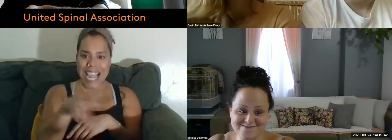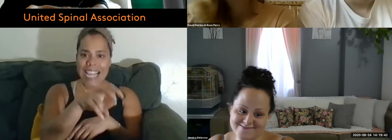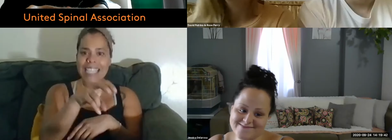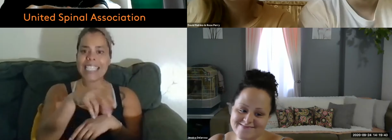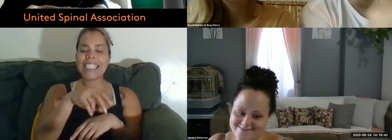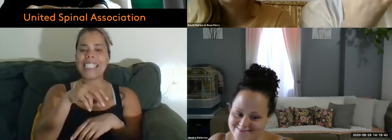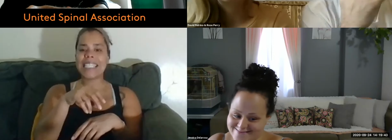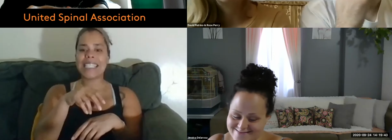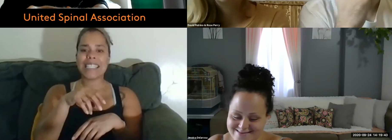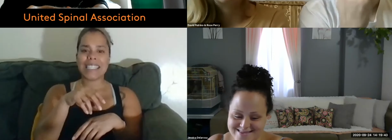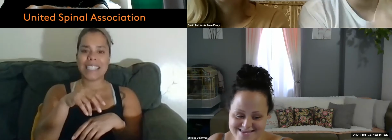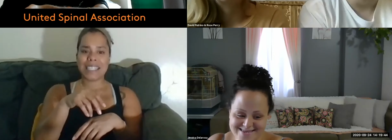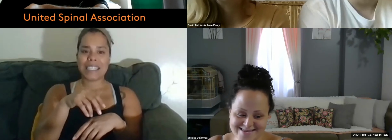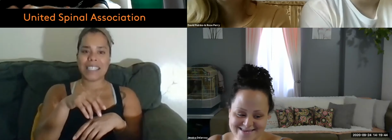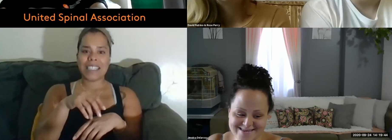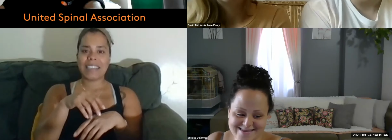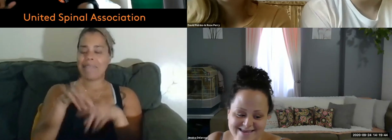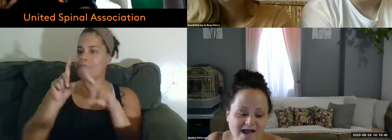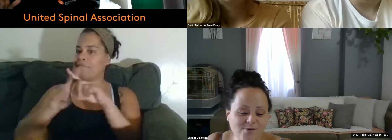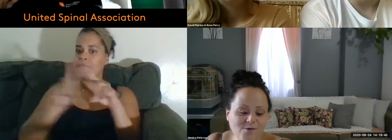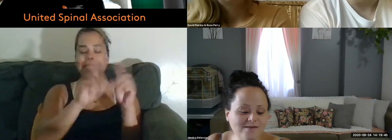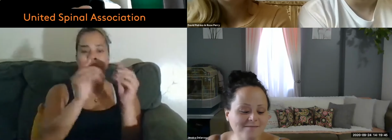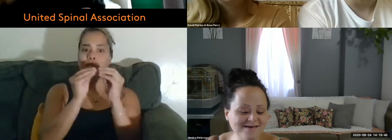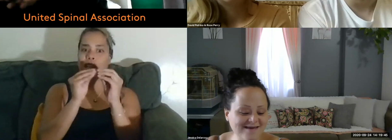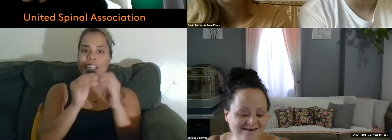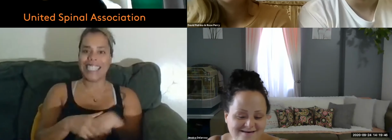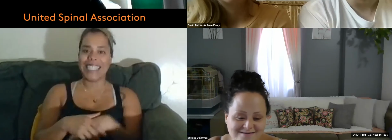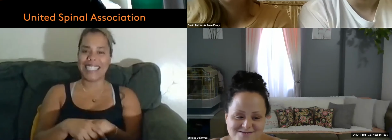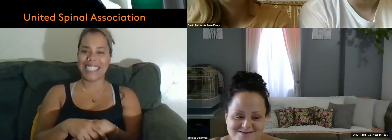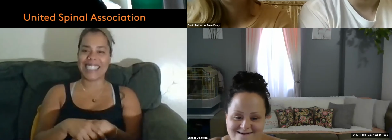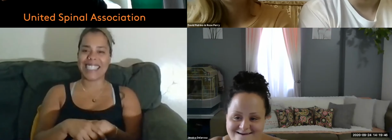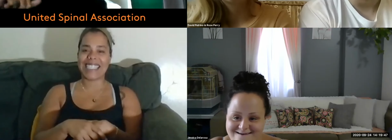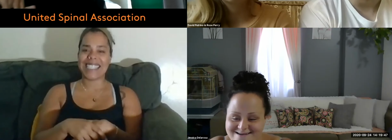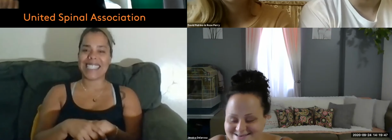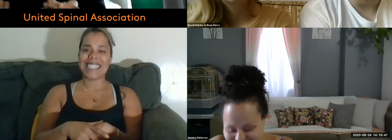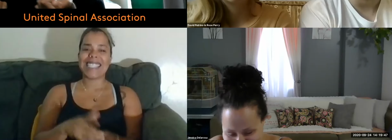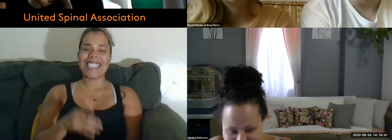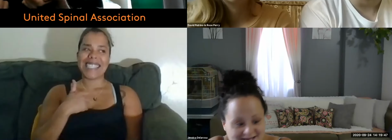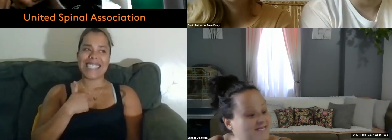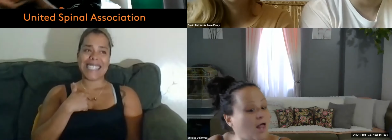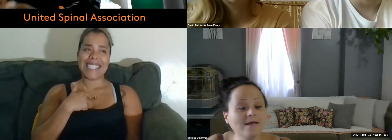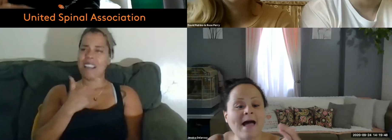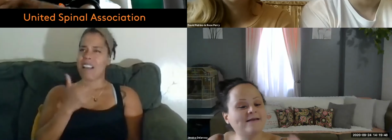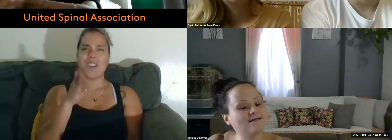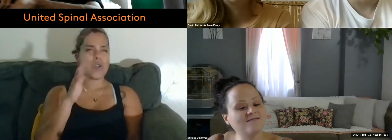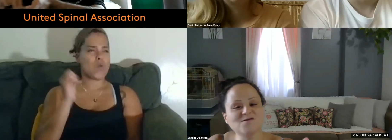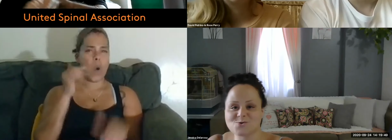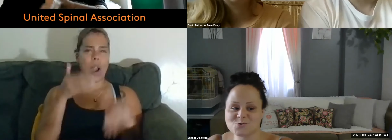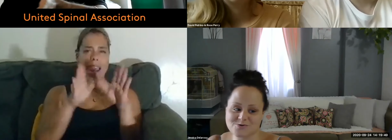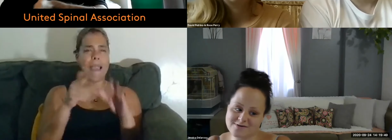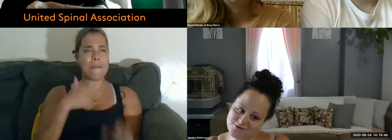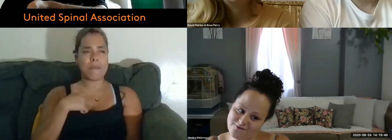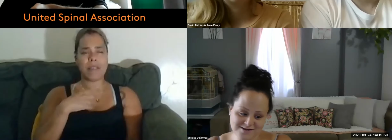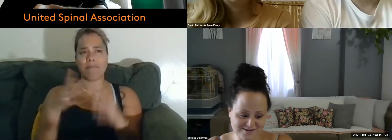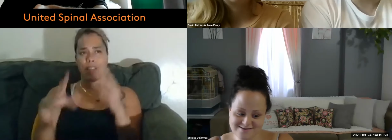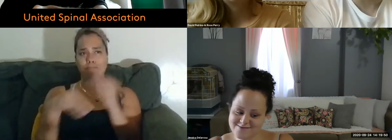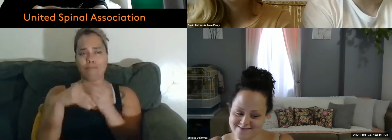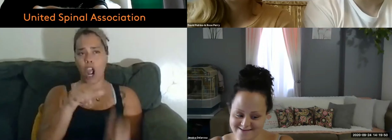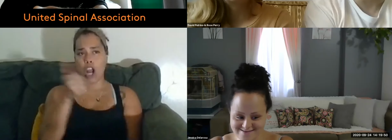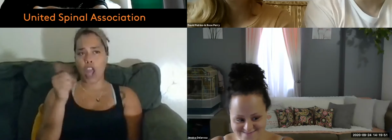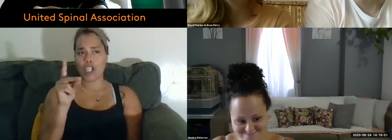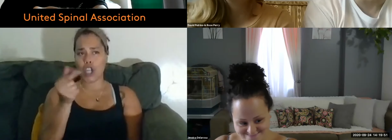God. That's incredible. Yeah, he won't let me get another dog. Tell him I need the social